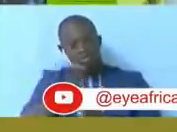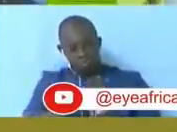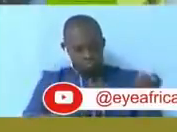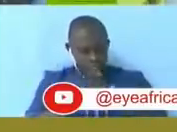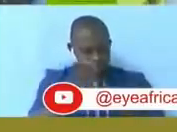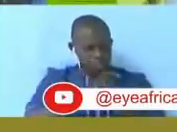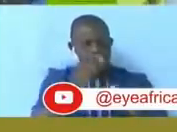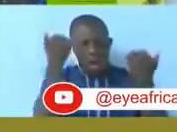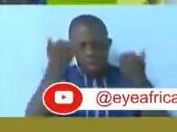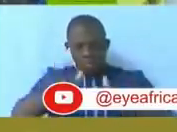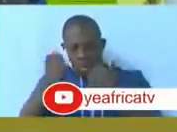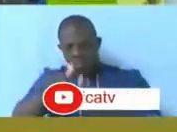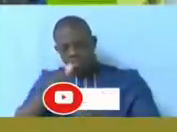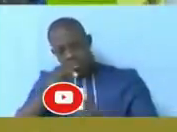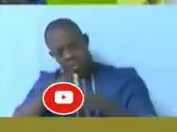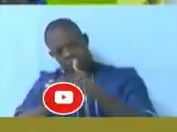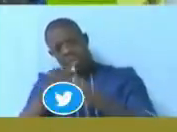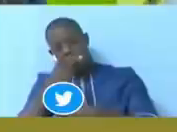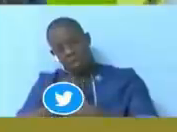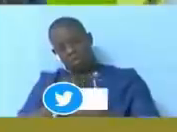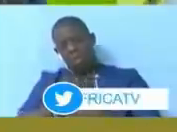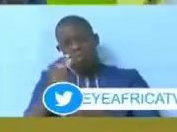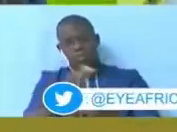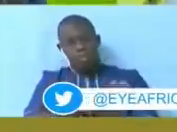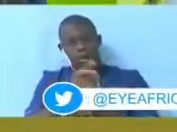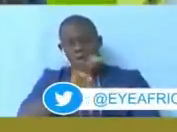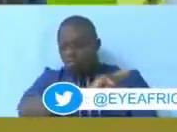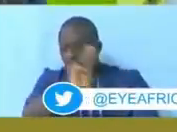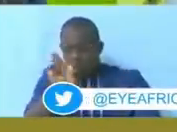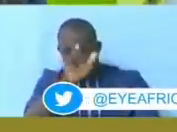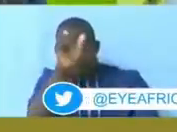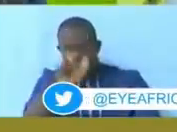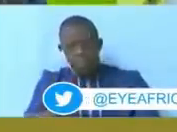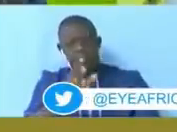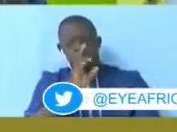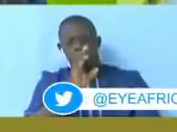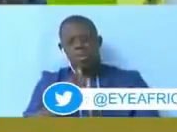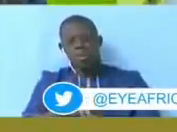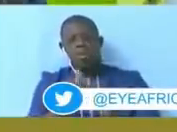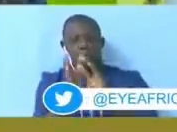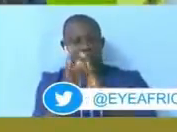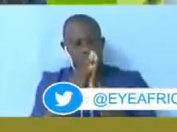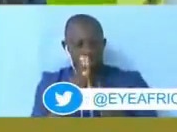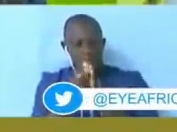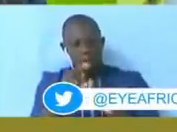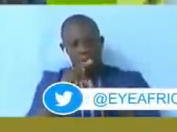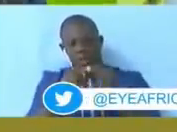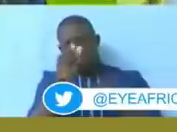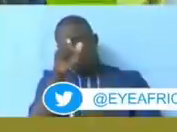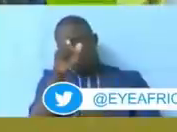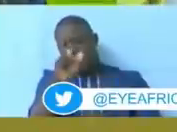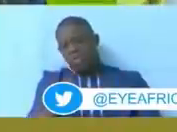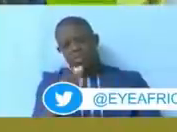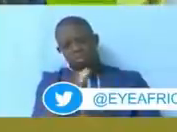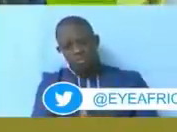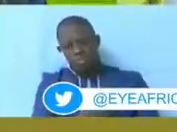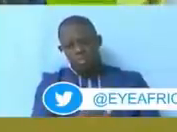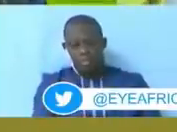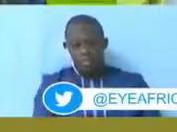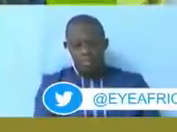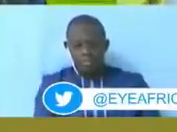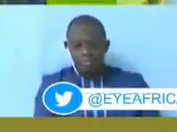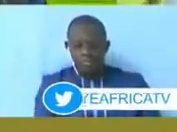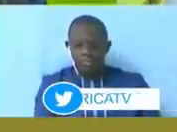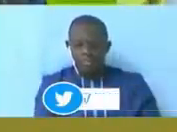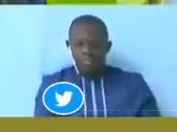was ongoing in the country. Moto je mealon ko ay kuma kam fu ka fu ko adabe ka fu kule kono kono mealon ko ni robbery memu muny boy kan kuoti